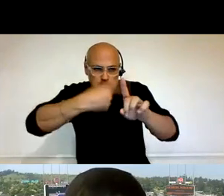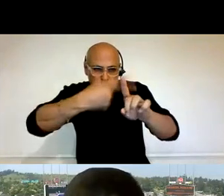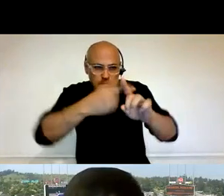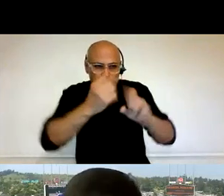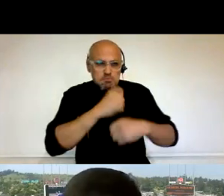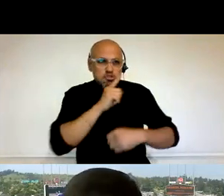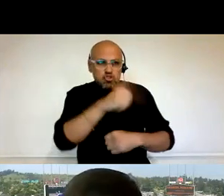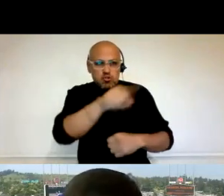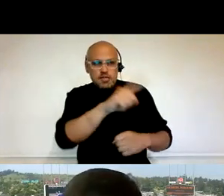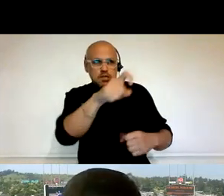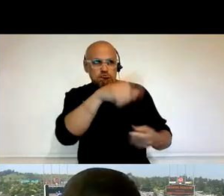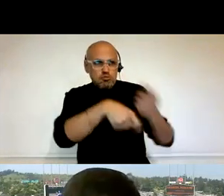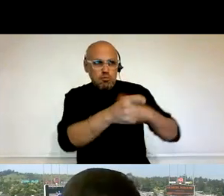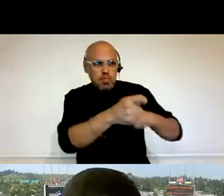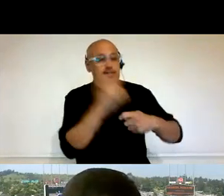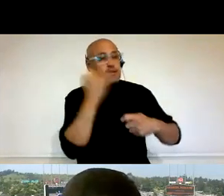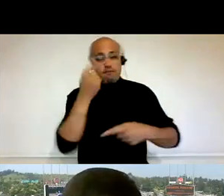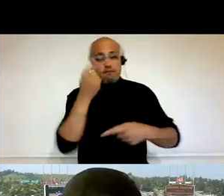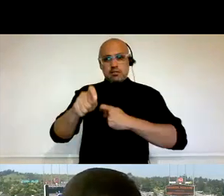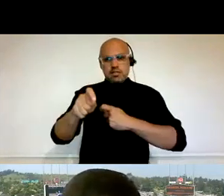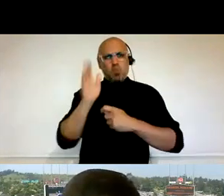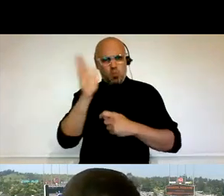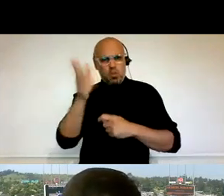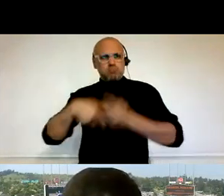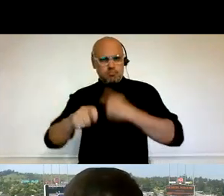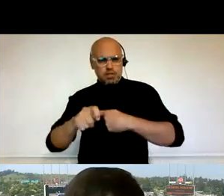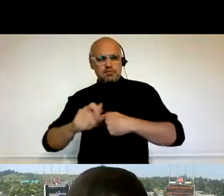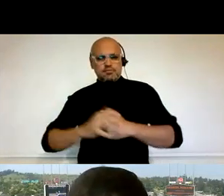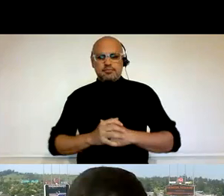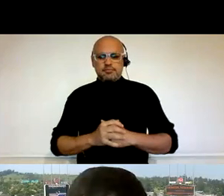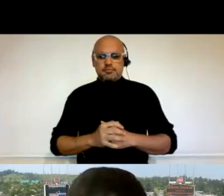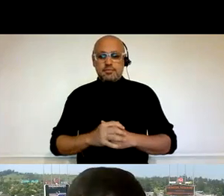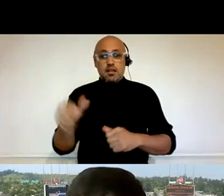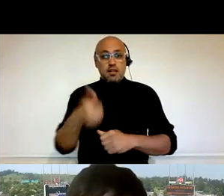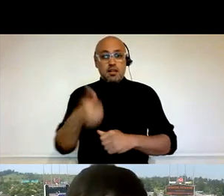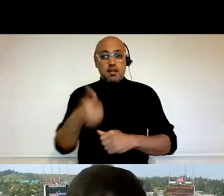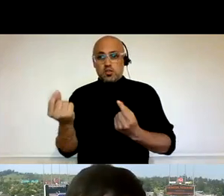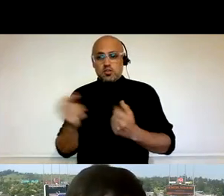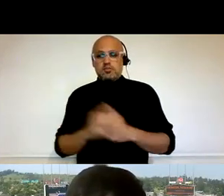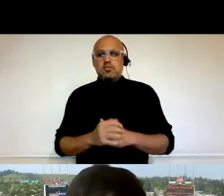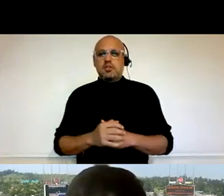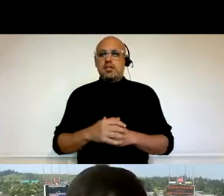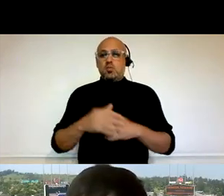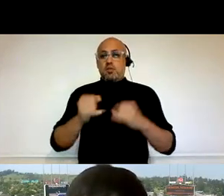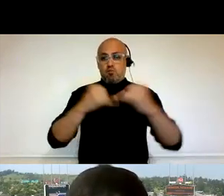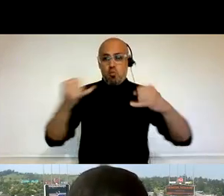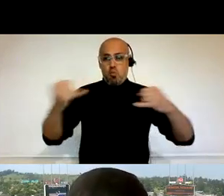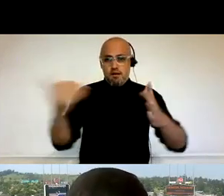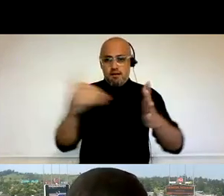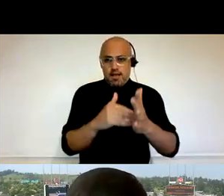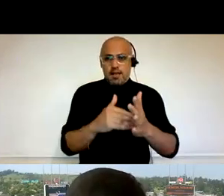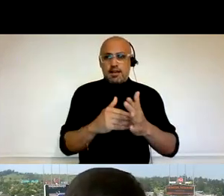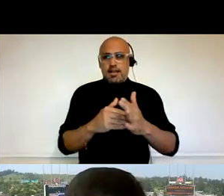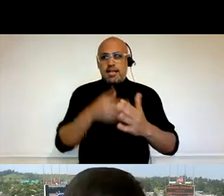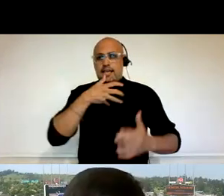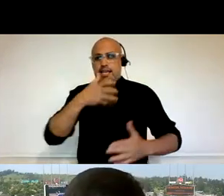they don't need to be replaced. If they need to be replaced, we will replace them. The other thing that we've done is we've rewired our heating